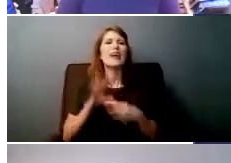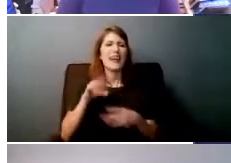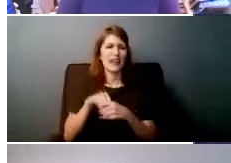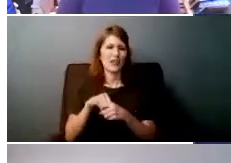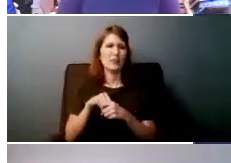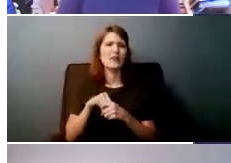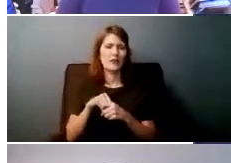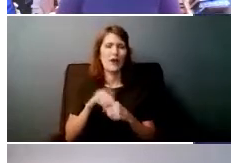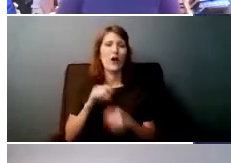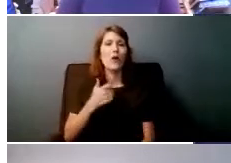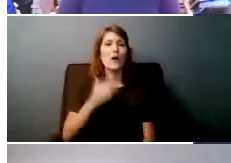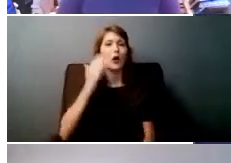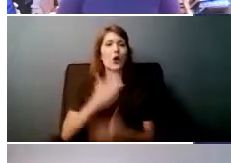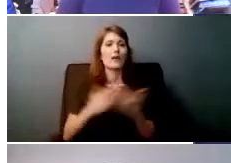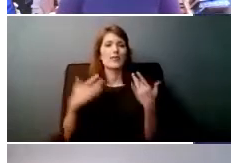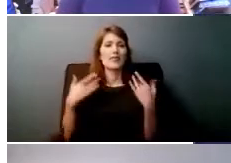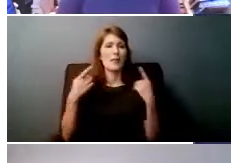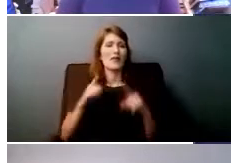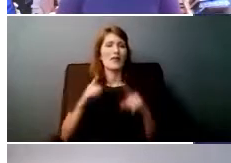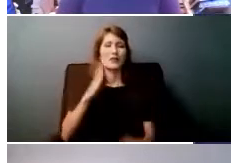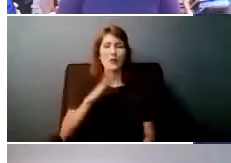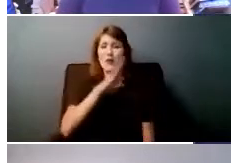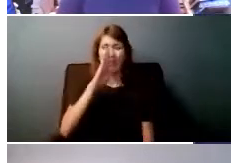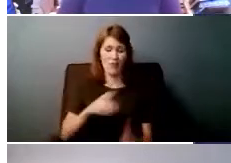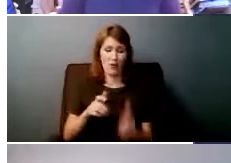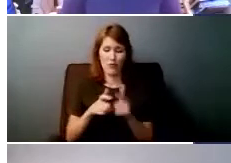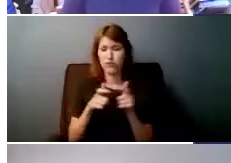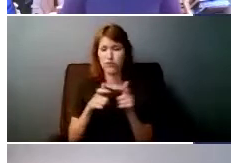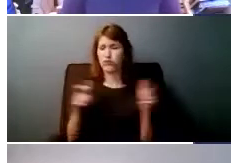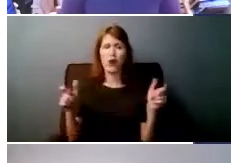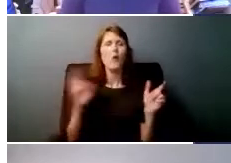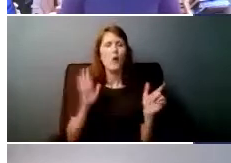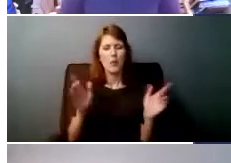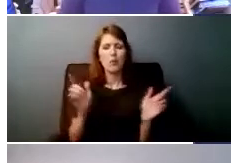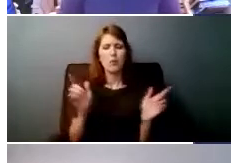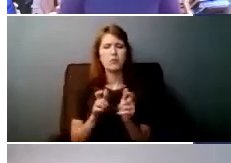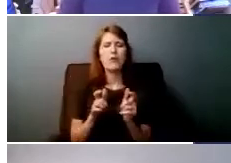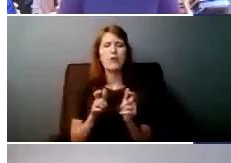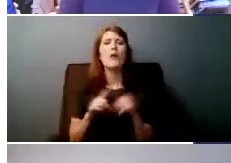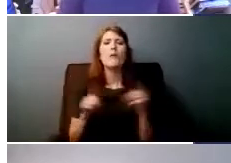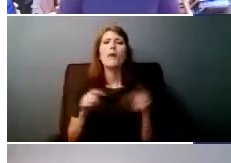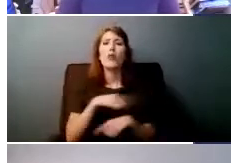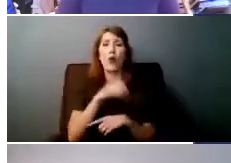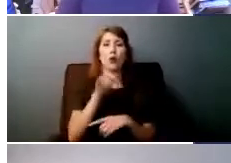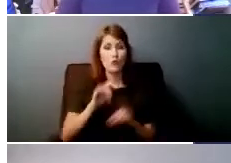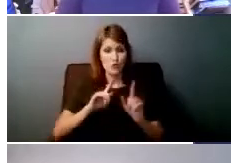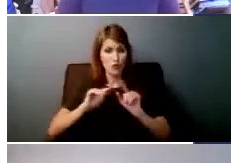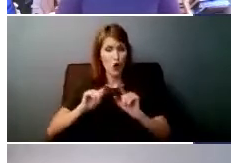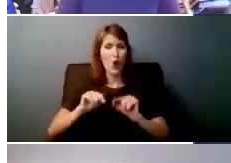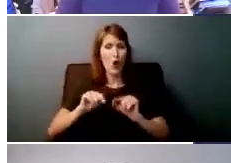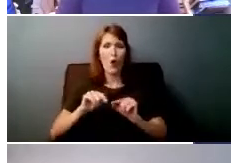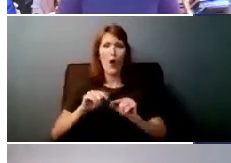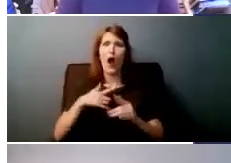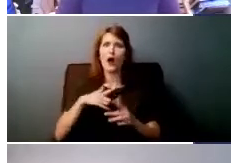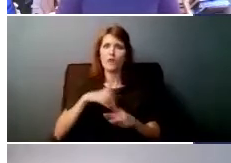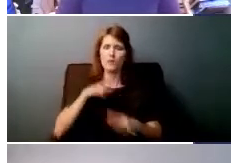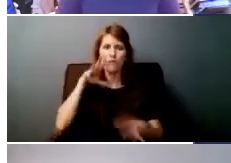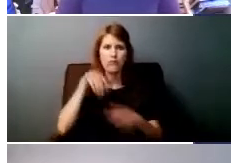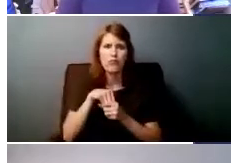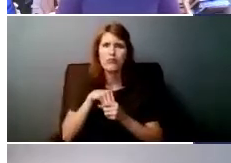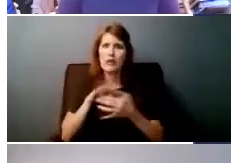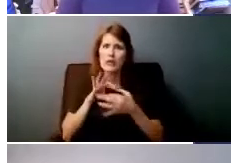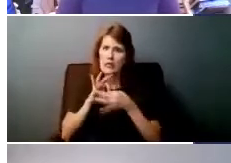some events will never grow to a huge size, but their attendees are deeply engaged, deeply connected, and get really